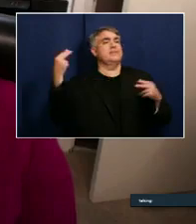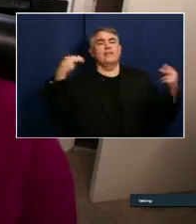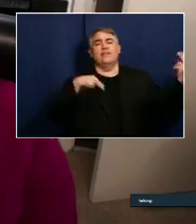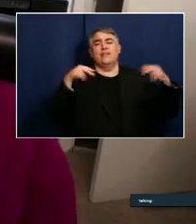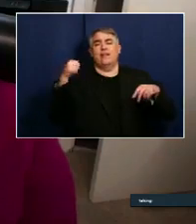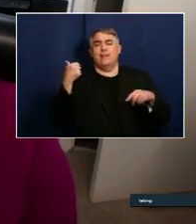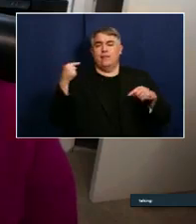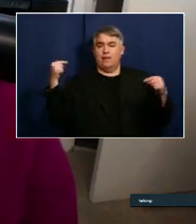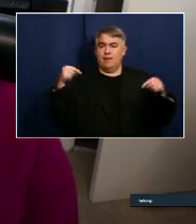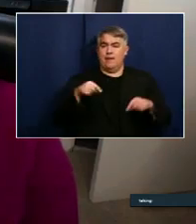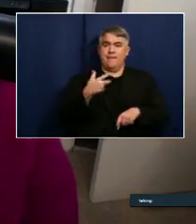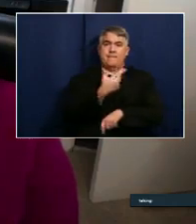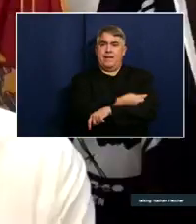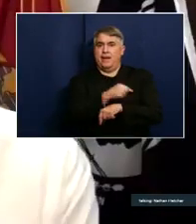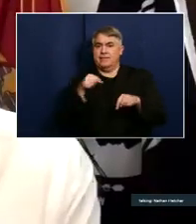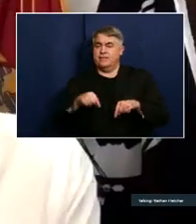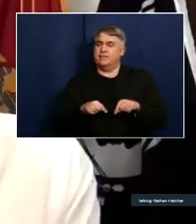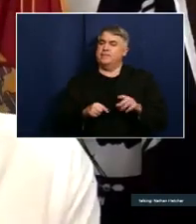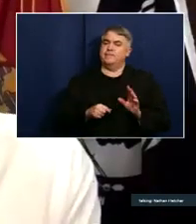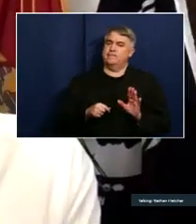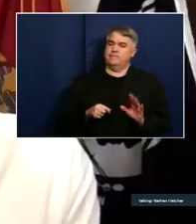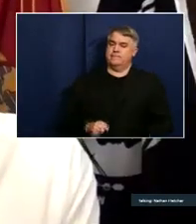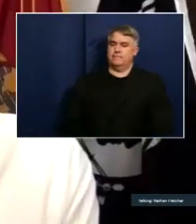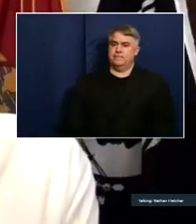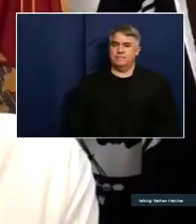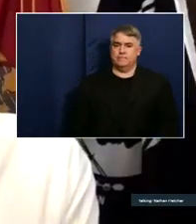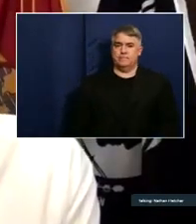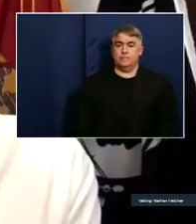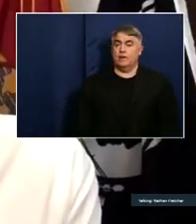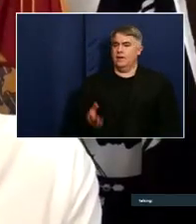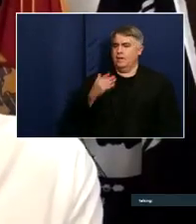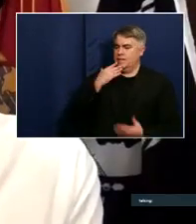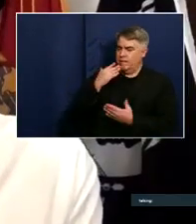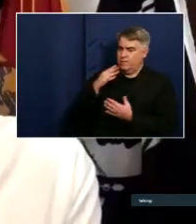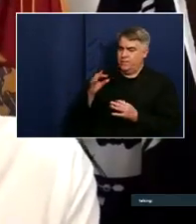Diego. Thank you, Supervisor Vargas. Let's go to our next question.